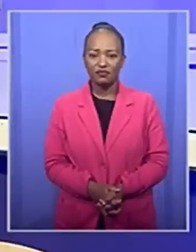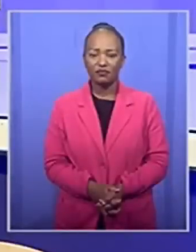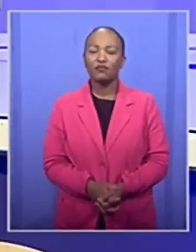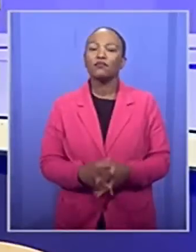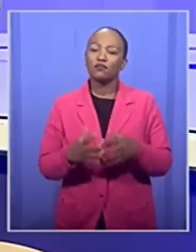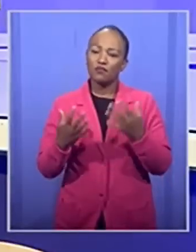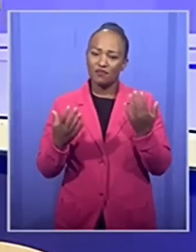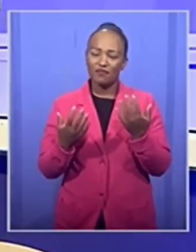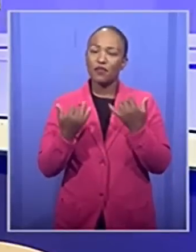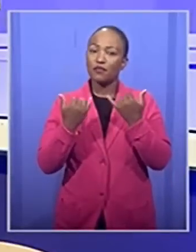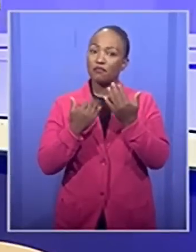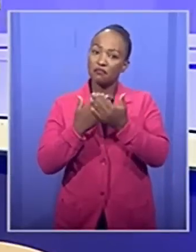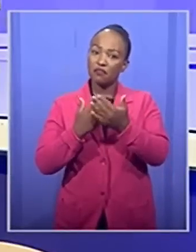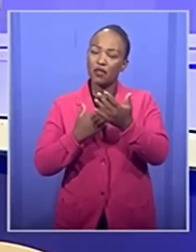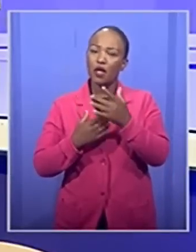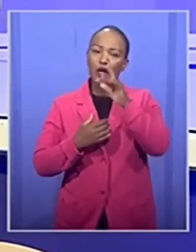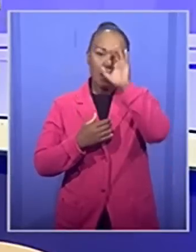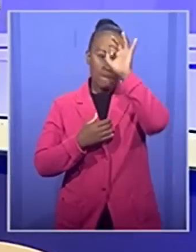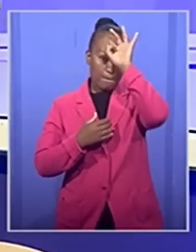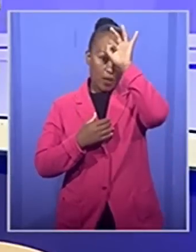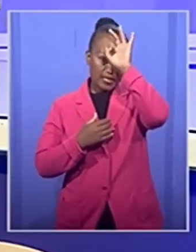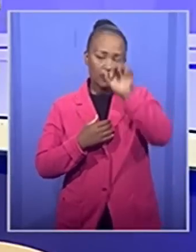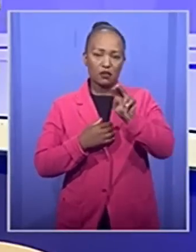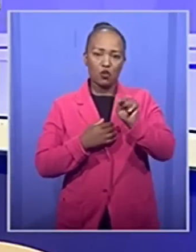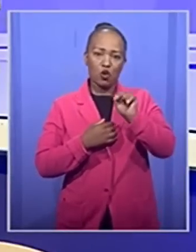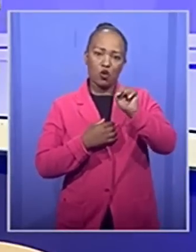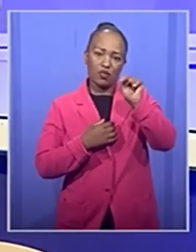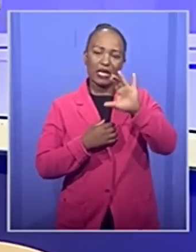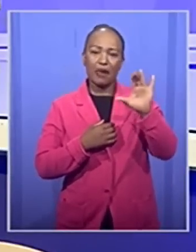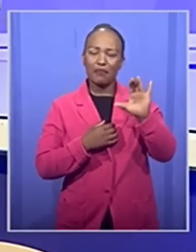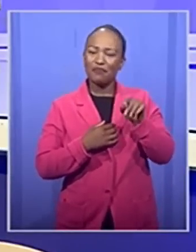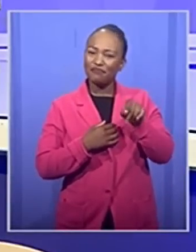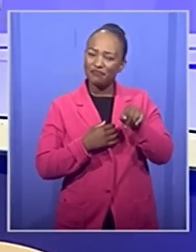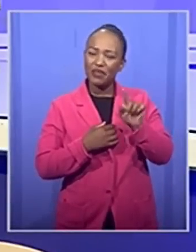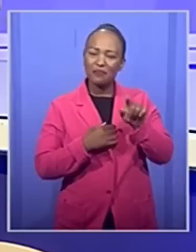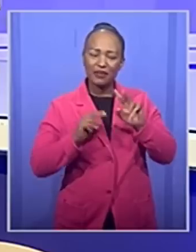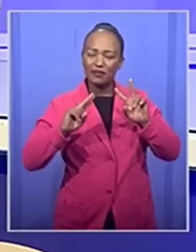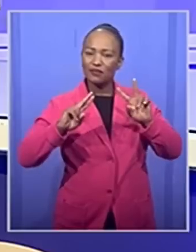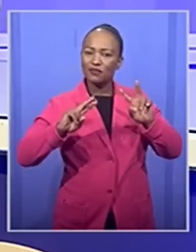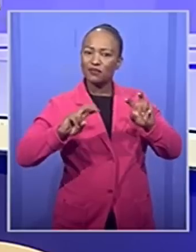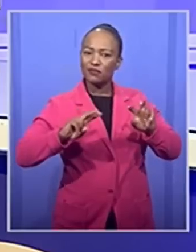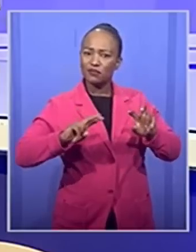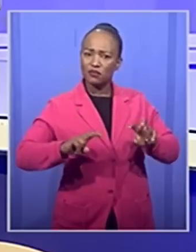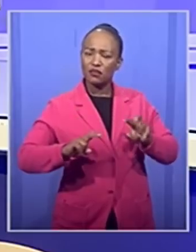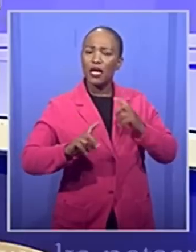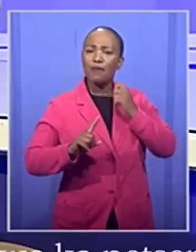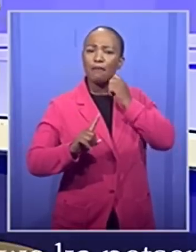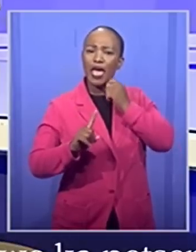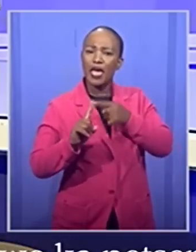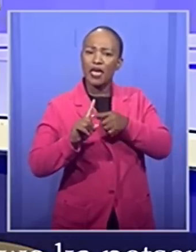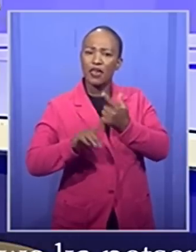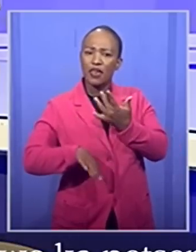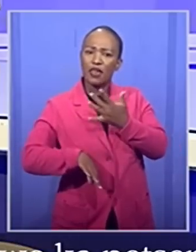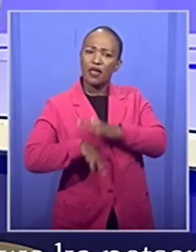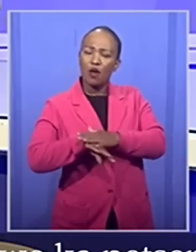go saletetšwe gore maphodisa a Northern Cape a utulle gabotse mabaka a wa hlotšego lehu la monna yo a wetšego ka